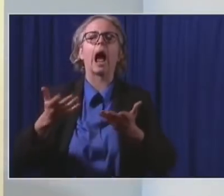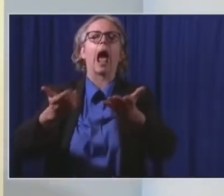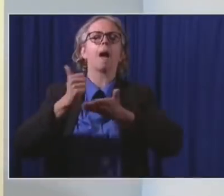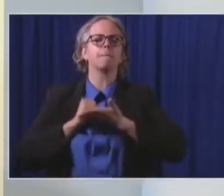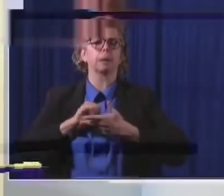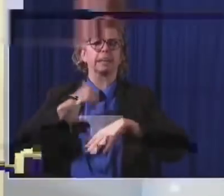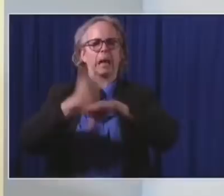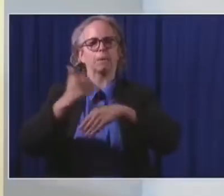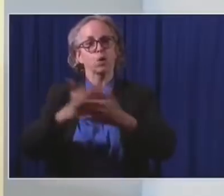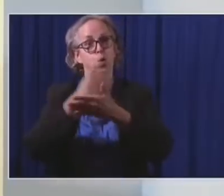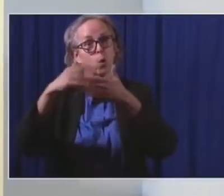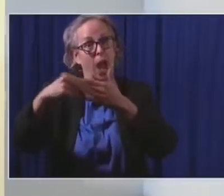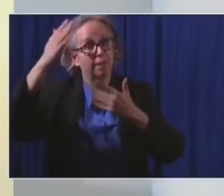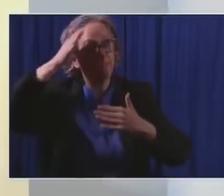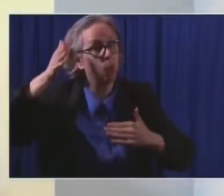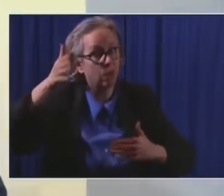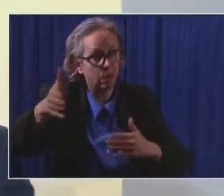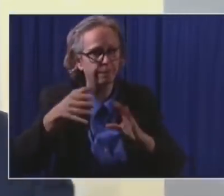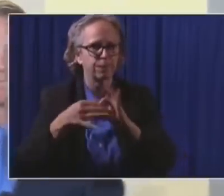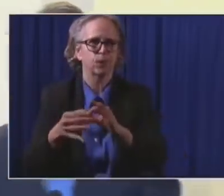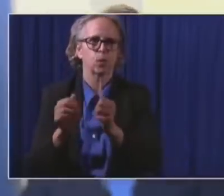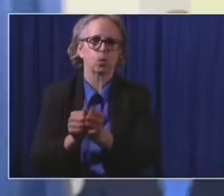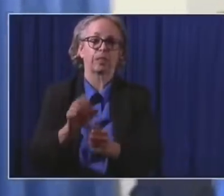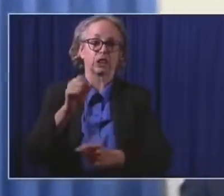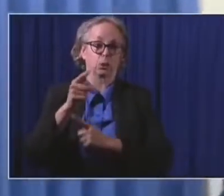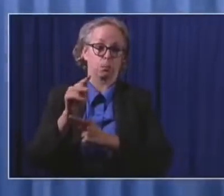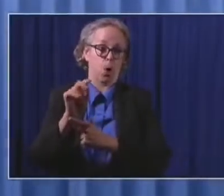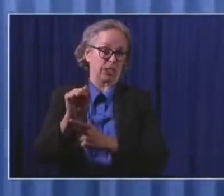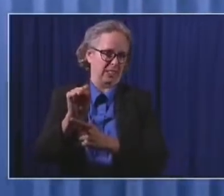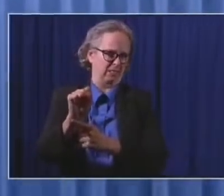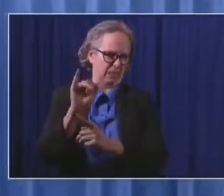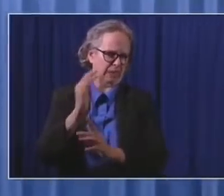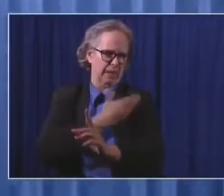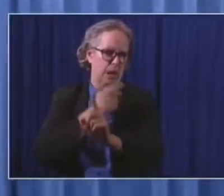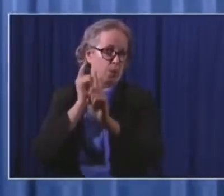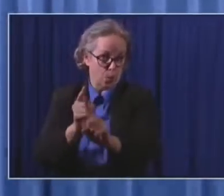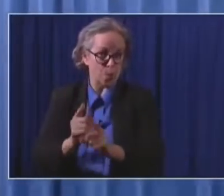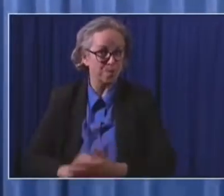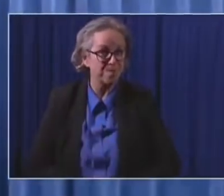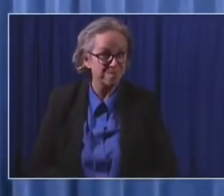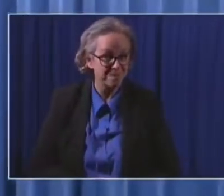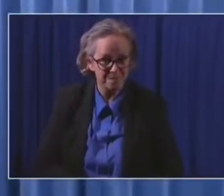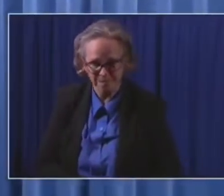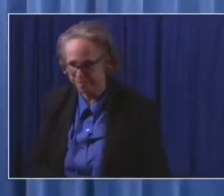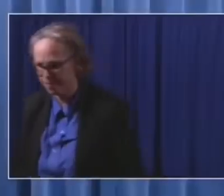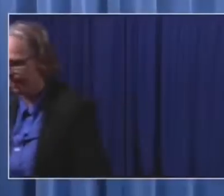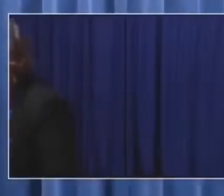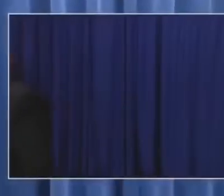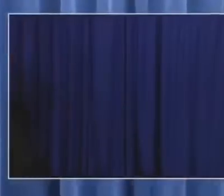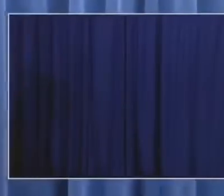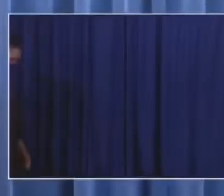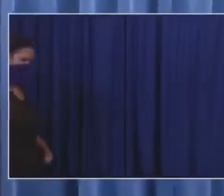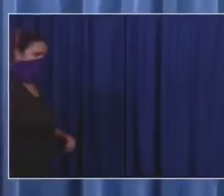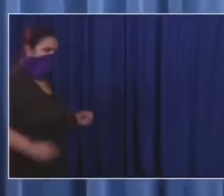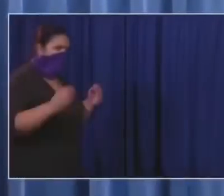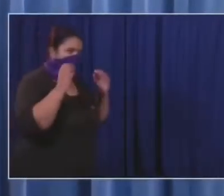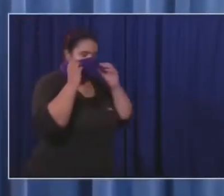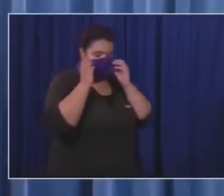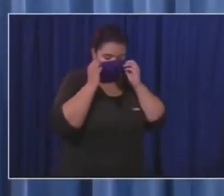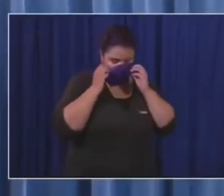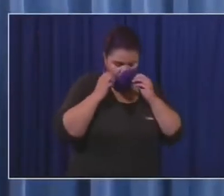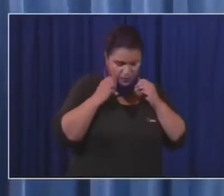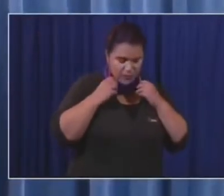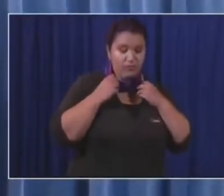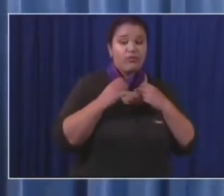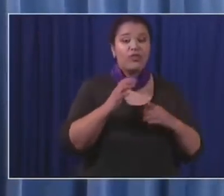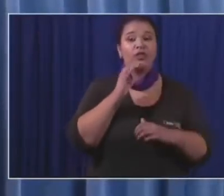week opportunity to learn from how these operate, and we will have new guidelines about what sports are going to look like in the future once we get